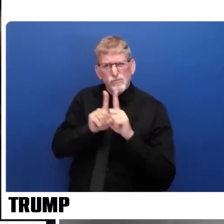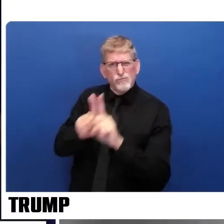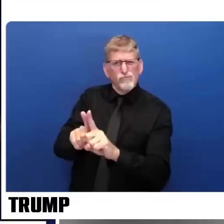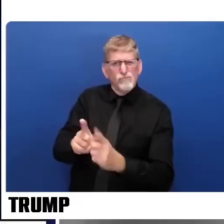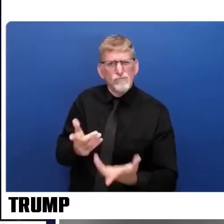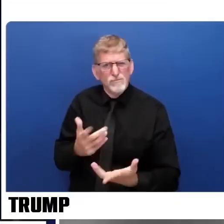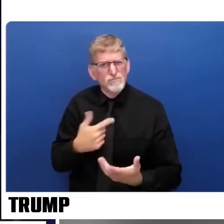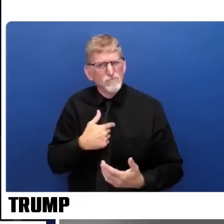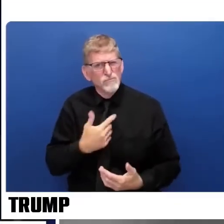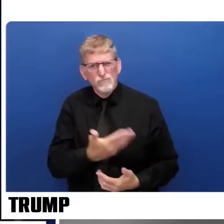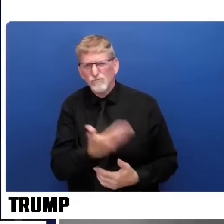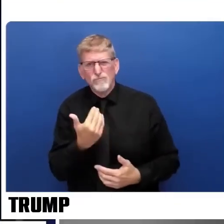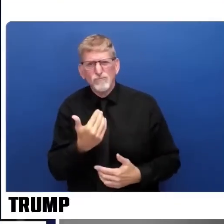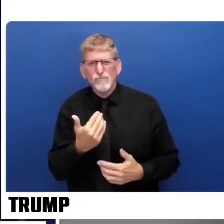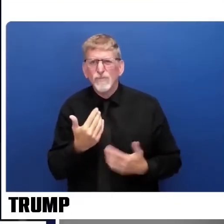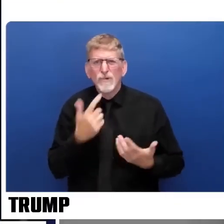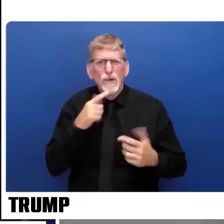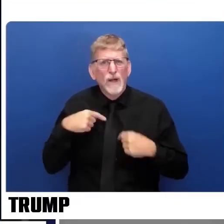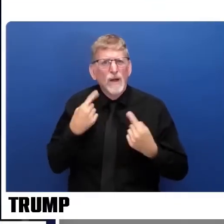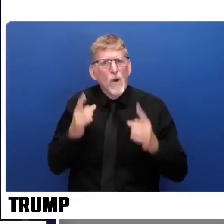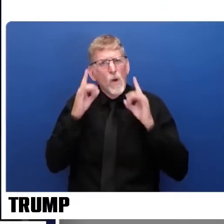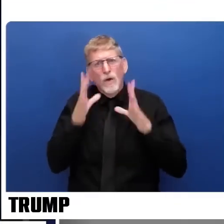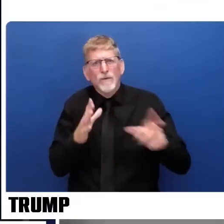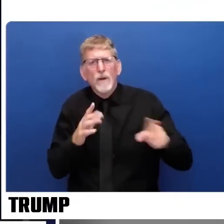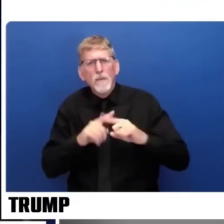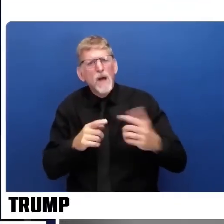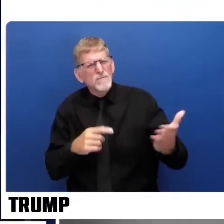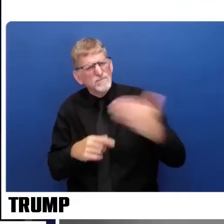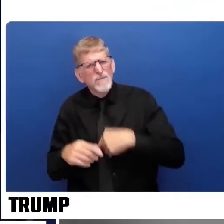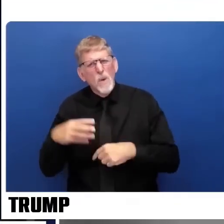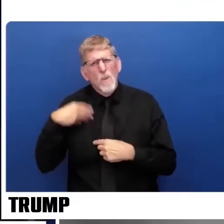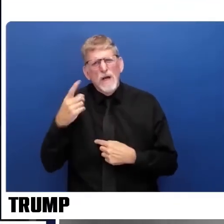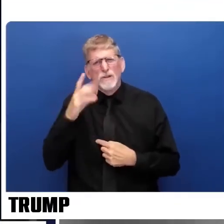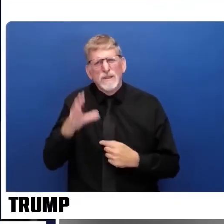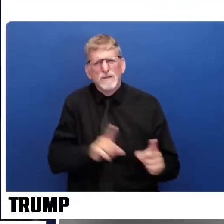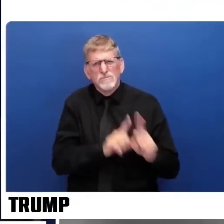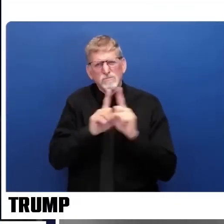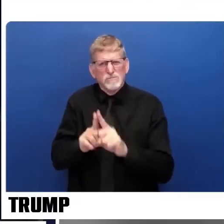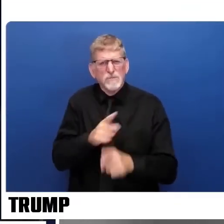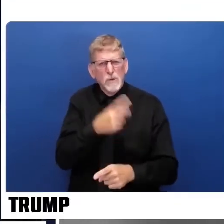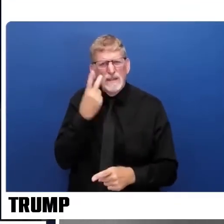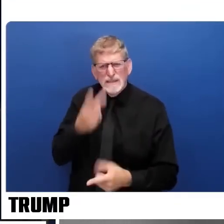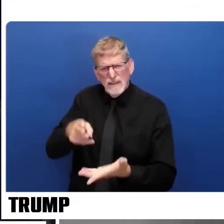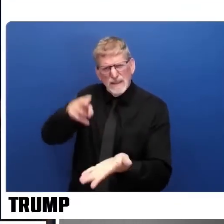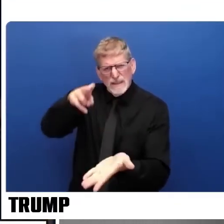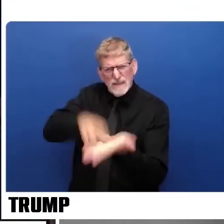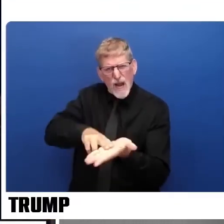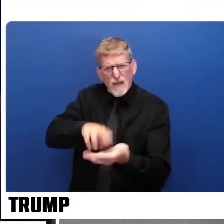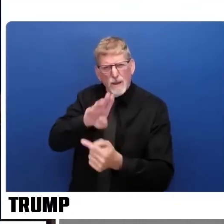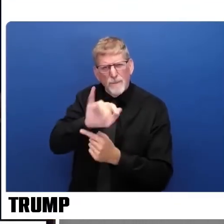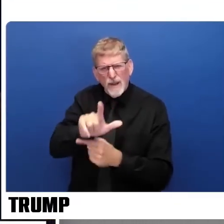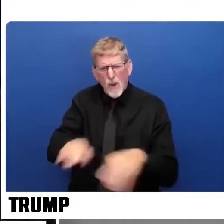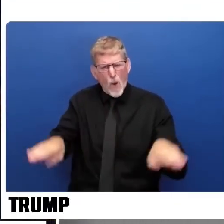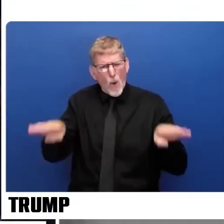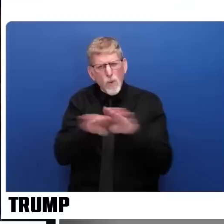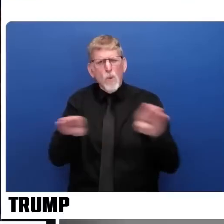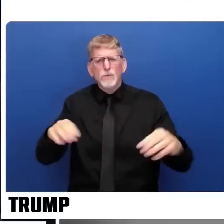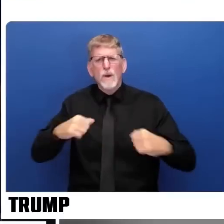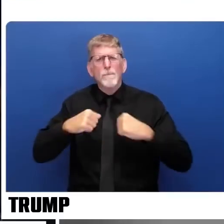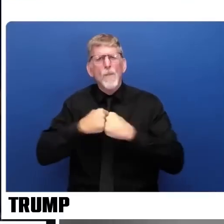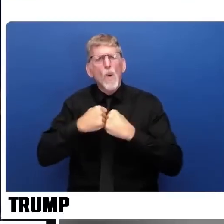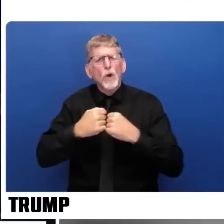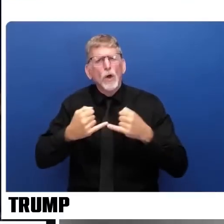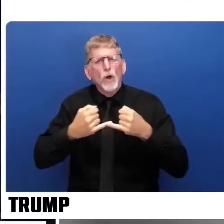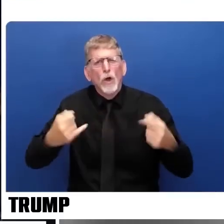ridiculous. Go down to Washington, D.C. and let her sign a bill to close up the border, because they have the right to do it. They don't need